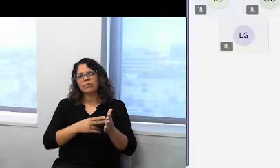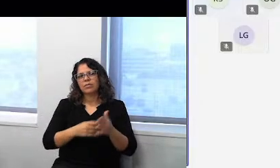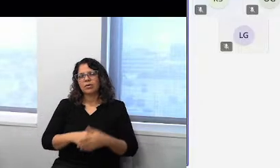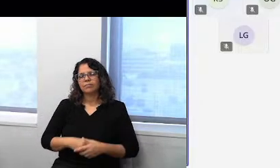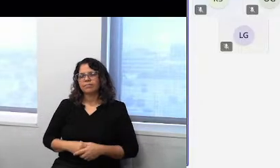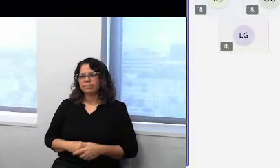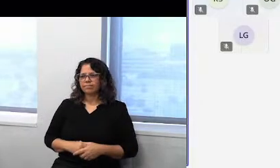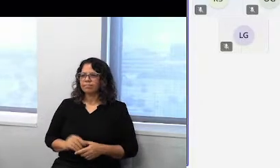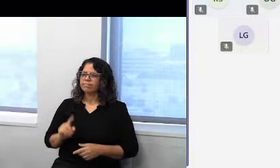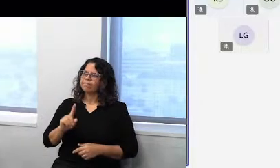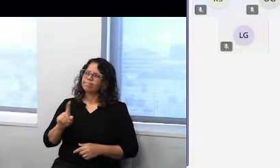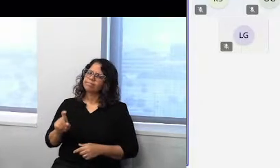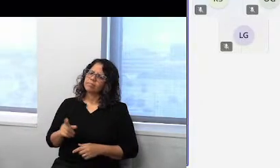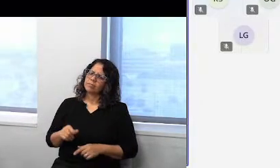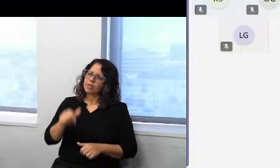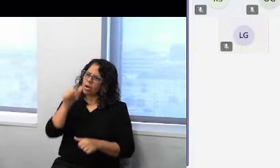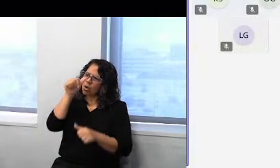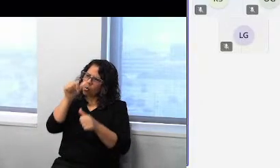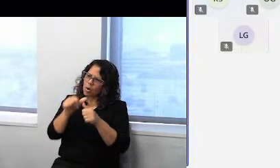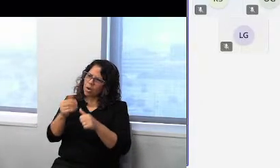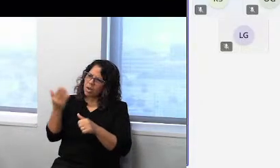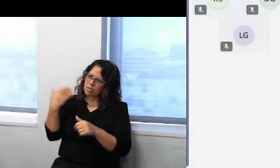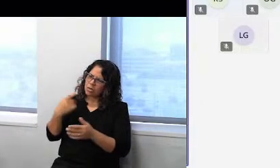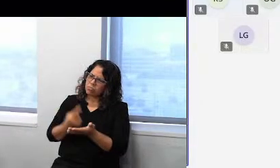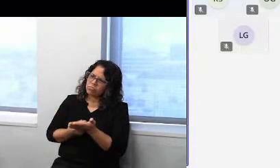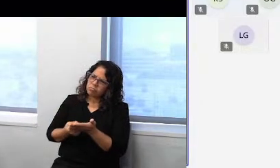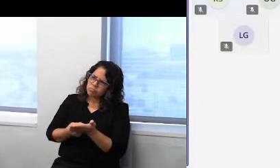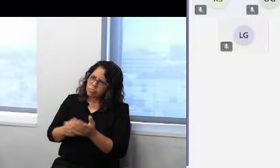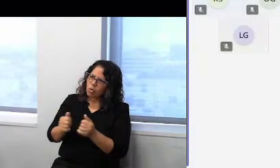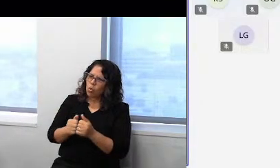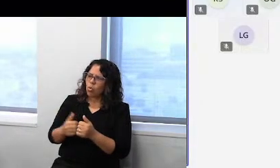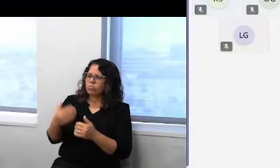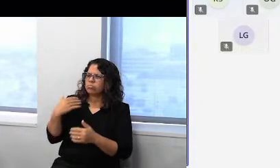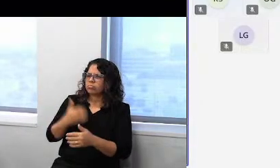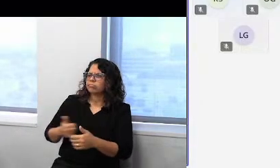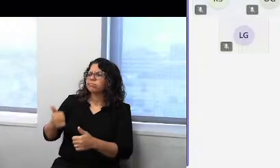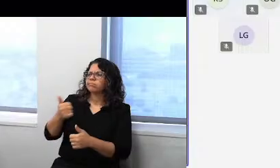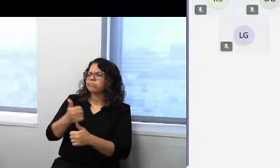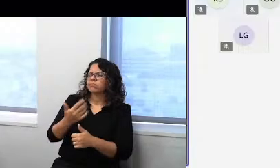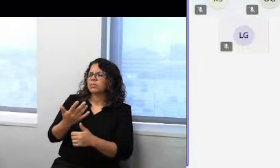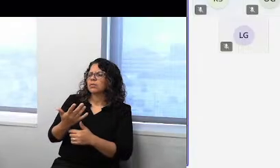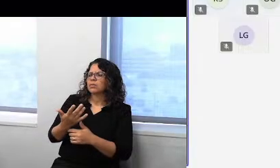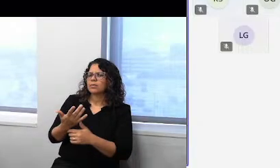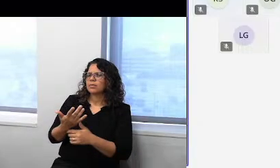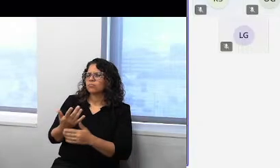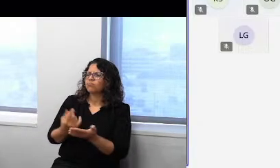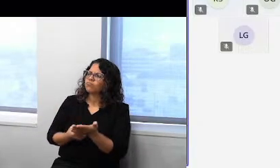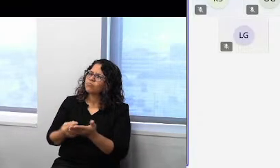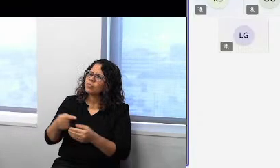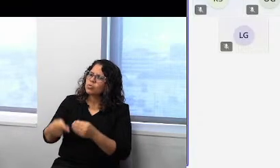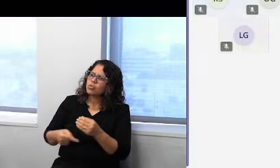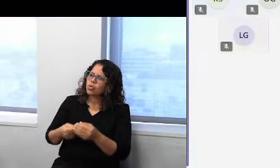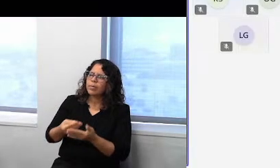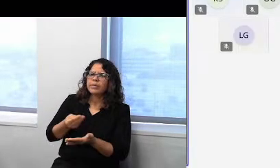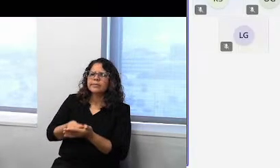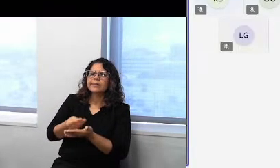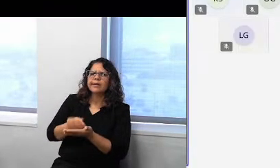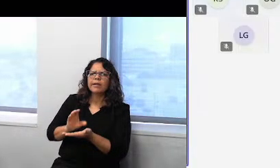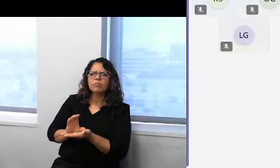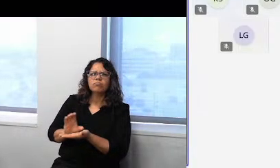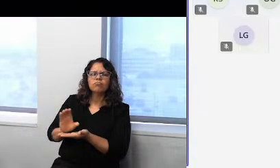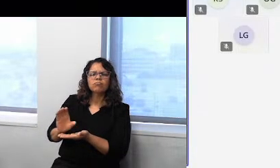And then do you also recall a discussion with Mr. Schiffman about the allocation of federal and non-federal